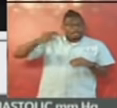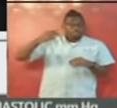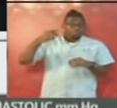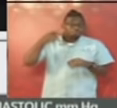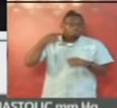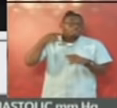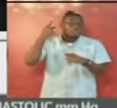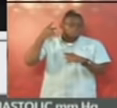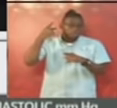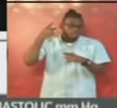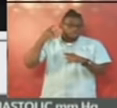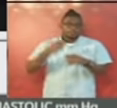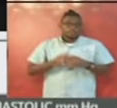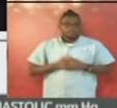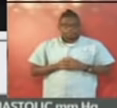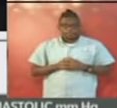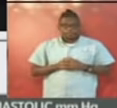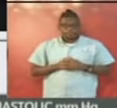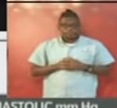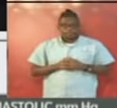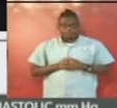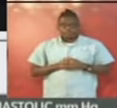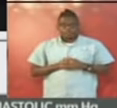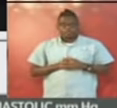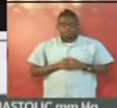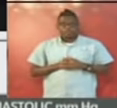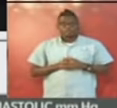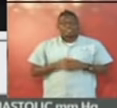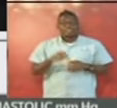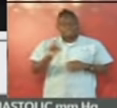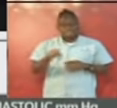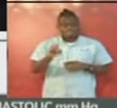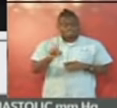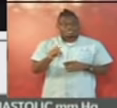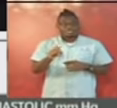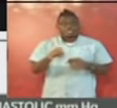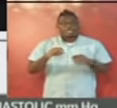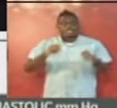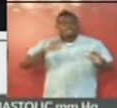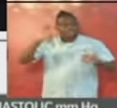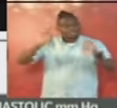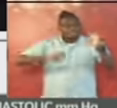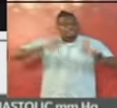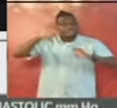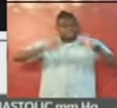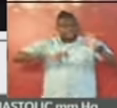we cannot stress the value of diet and exercise enough. Next.